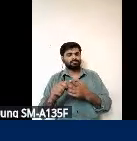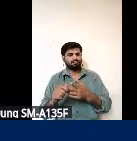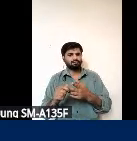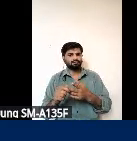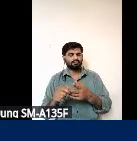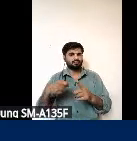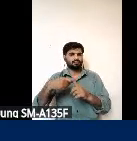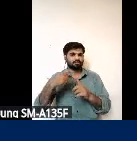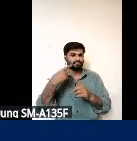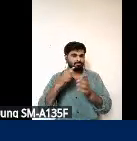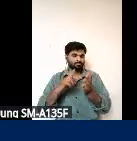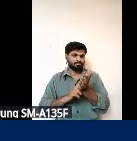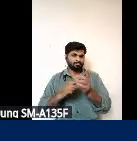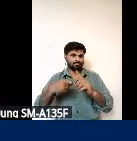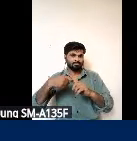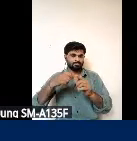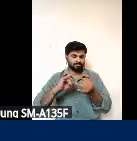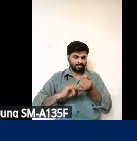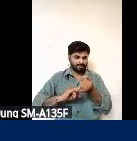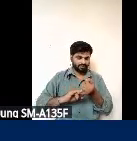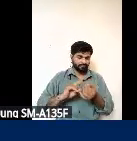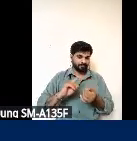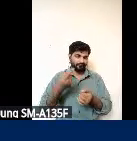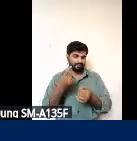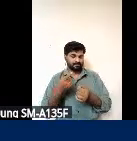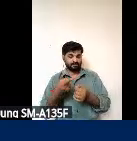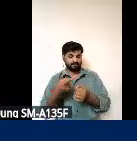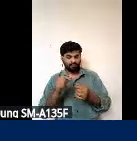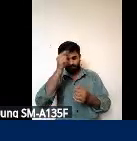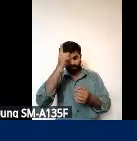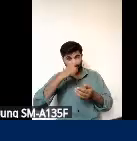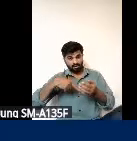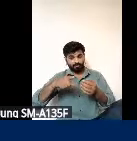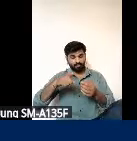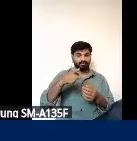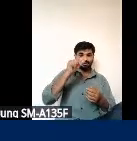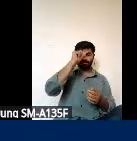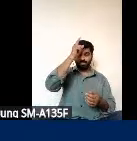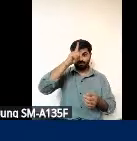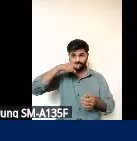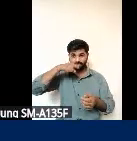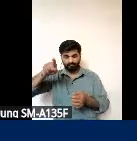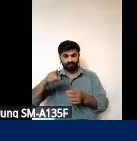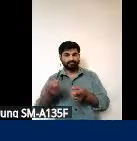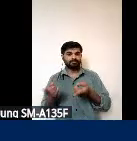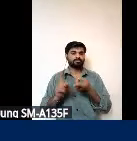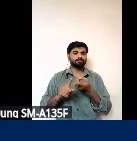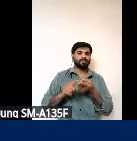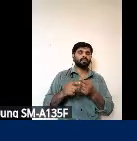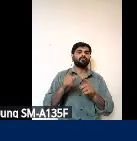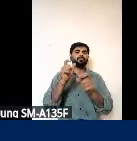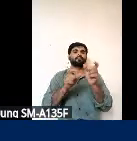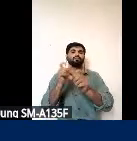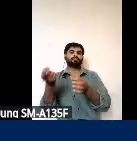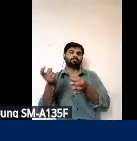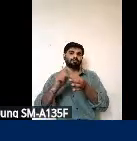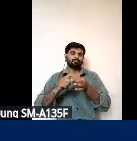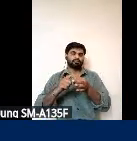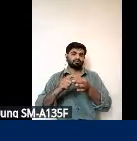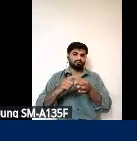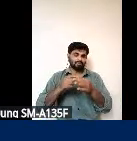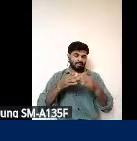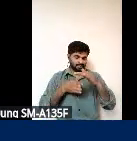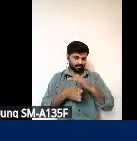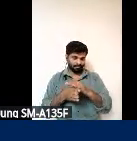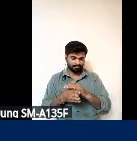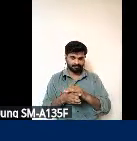that is happening in India, wherein an app will be developed wherein people can directly log into that app and fill their entries